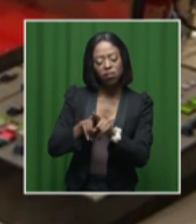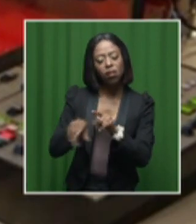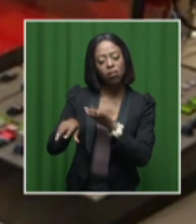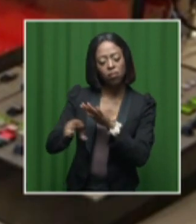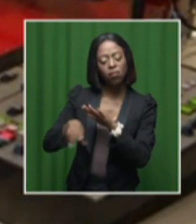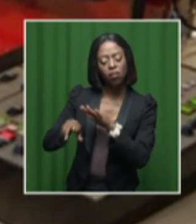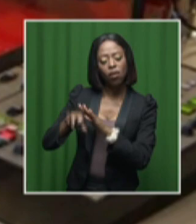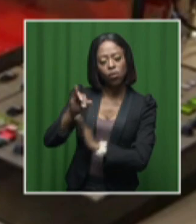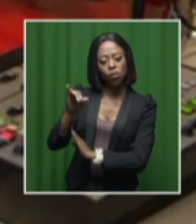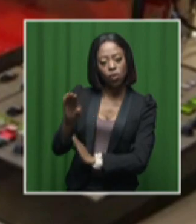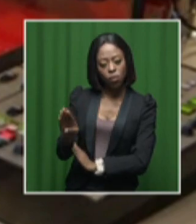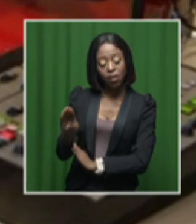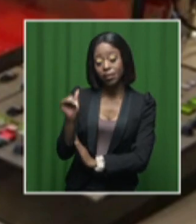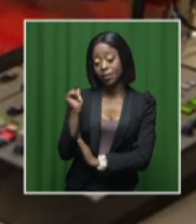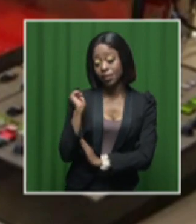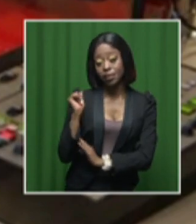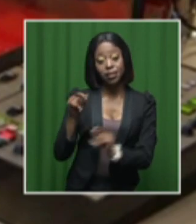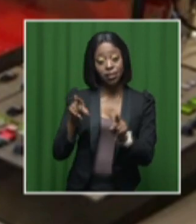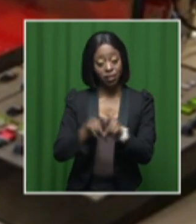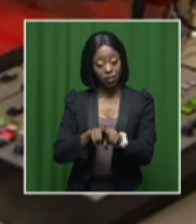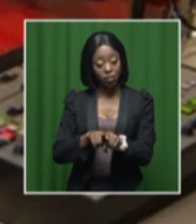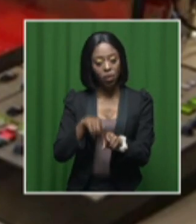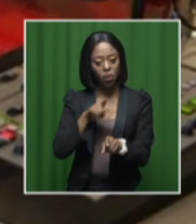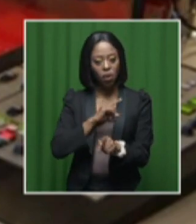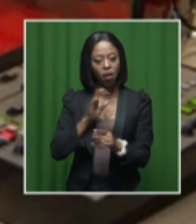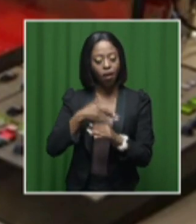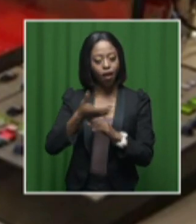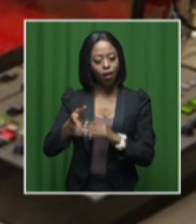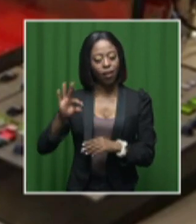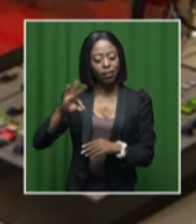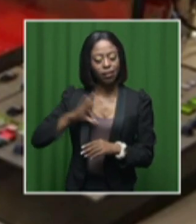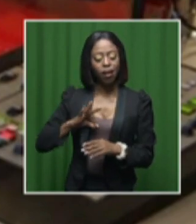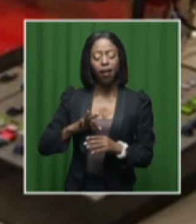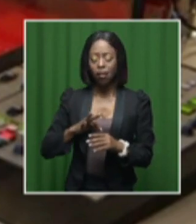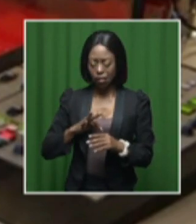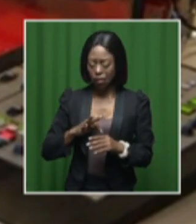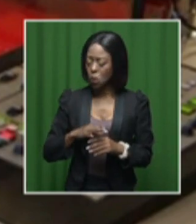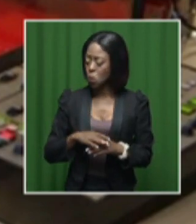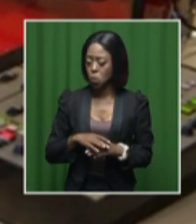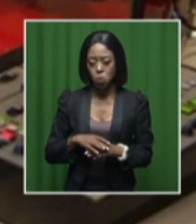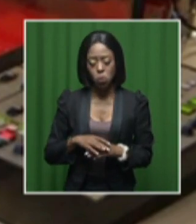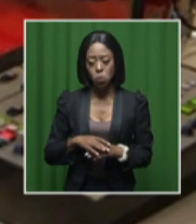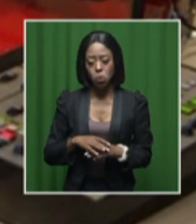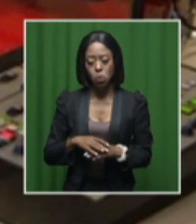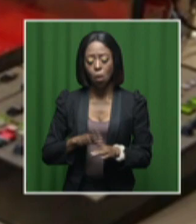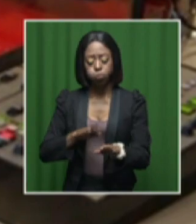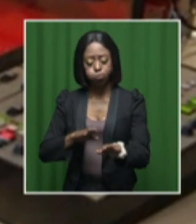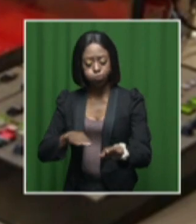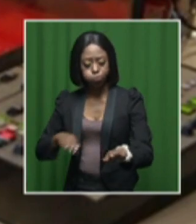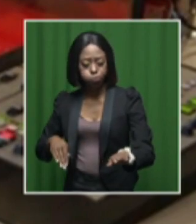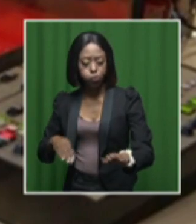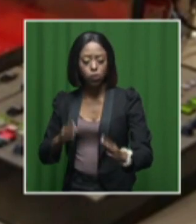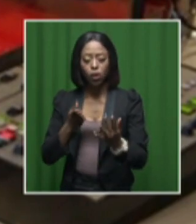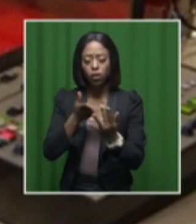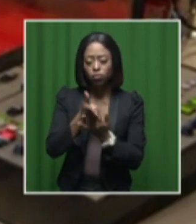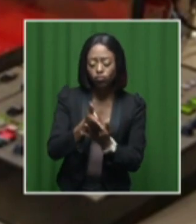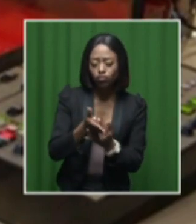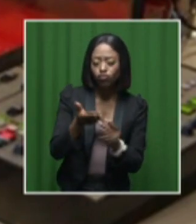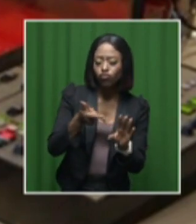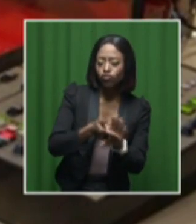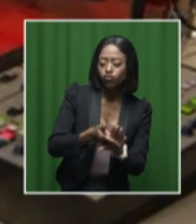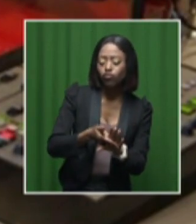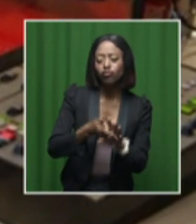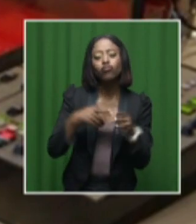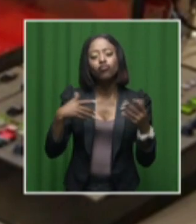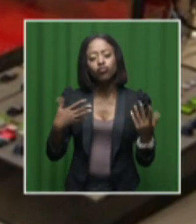going to be a busy one today. We saw it yesterday. We're post-payday, and it really does make a difference. A bit of cash in the bank, get a full tank of petrol, and away